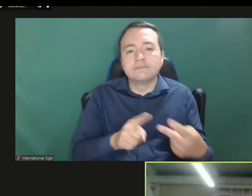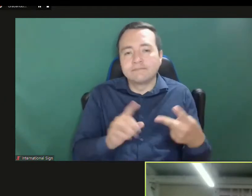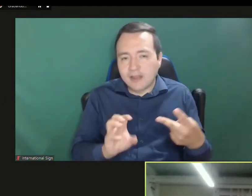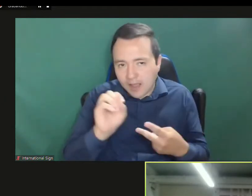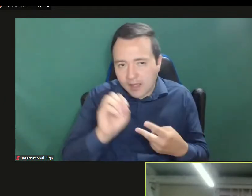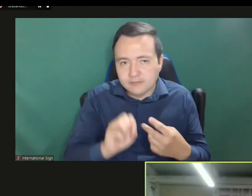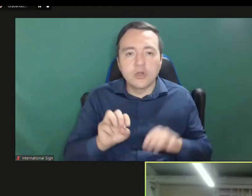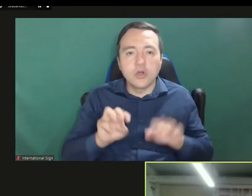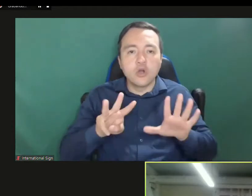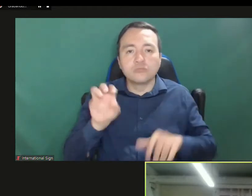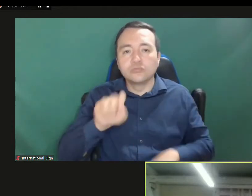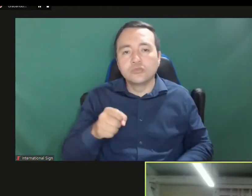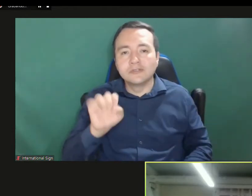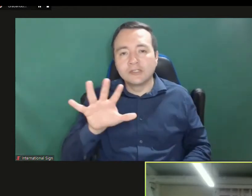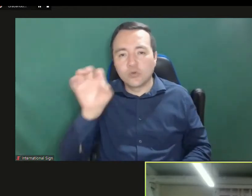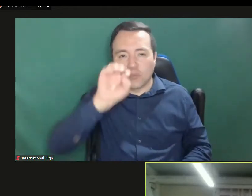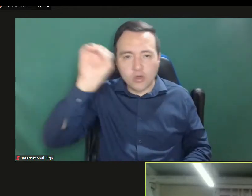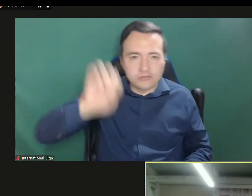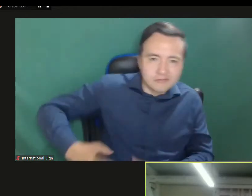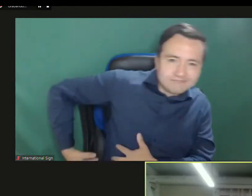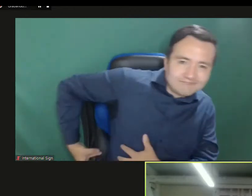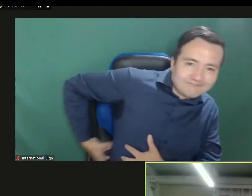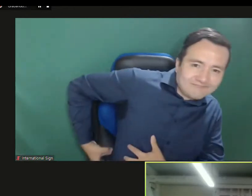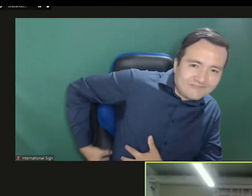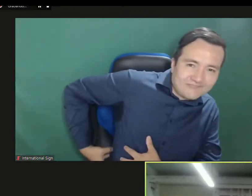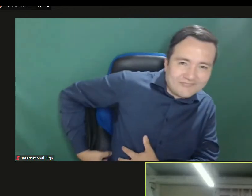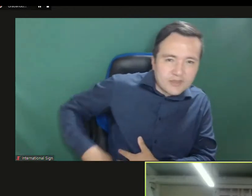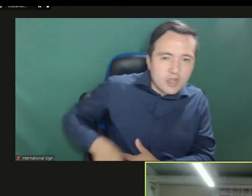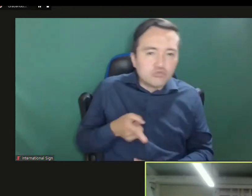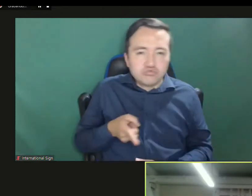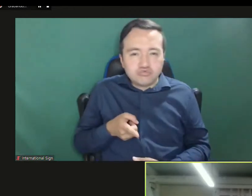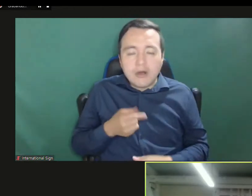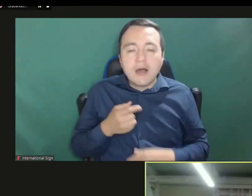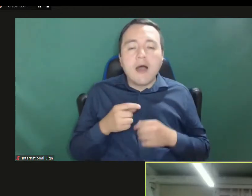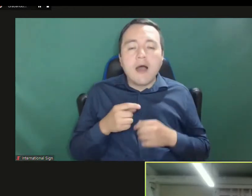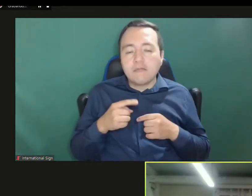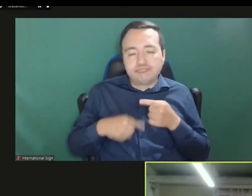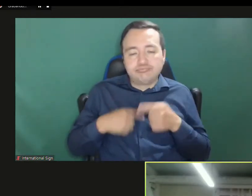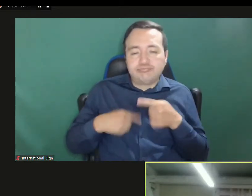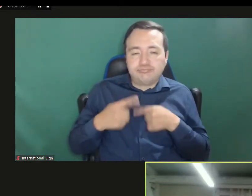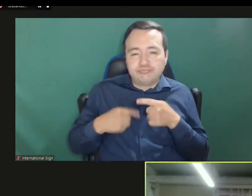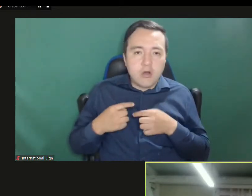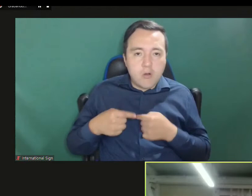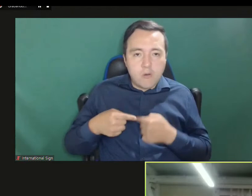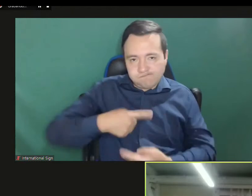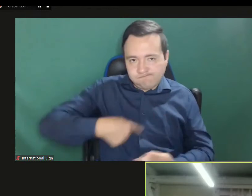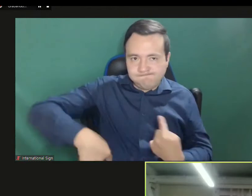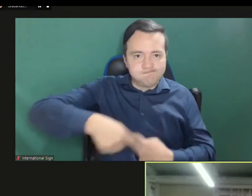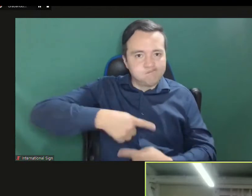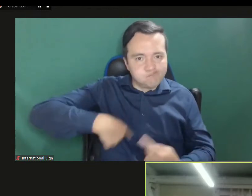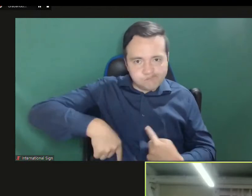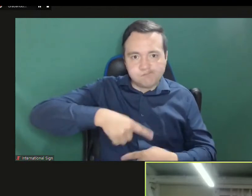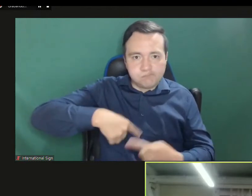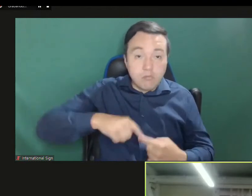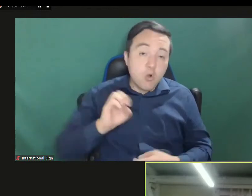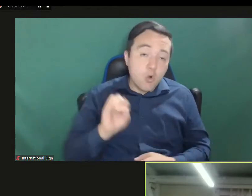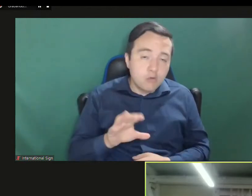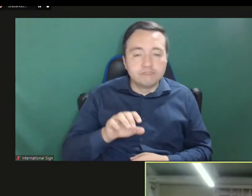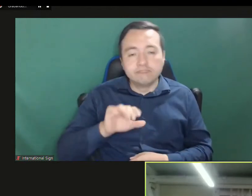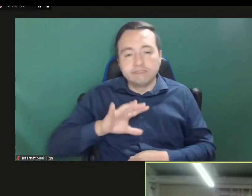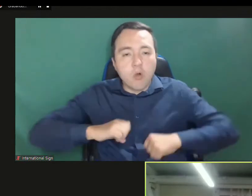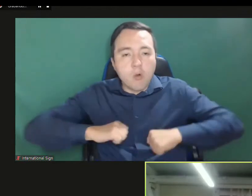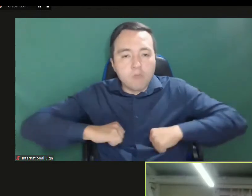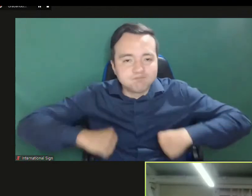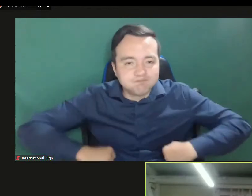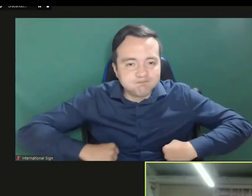7.1% had obesity. Since the presence of COVID-19 in Suriname, the NCD Department of the Ministry of